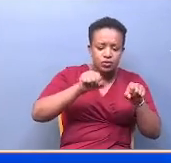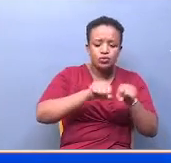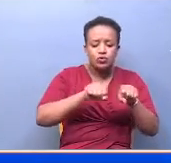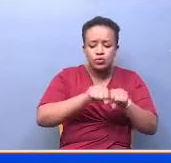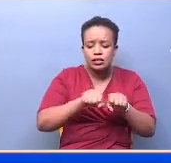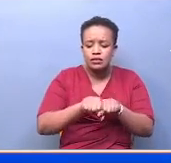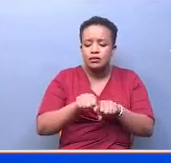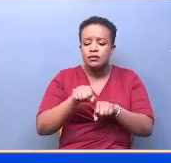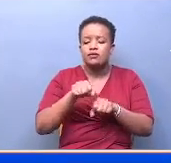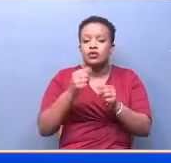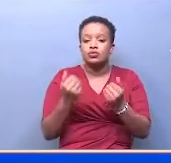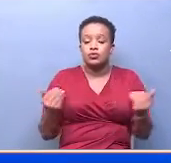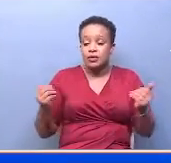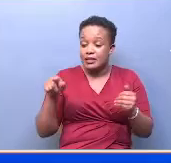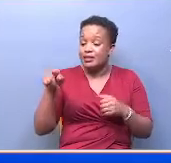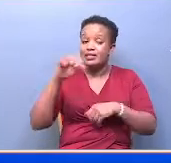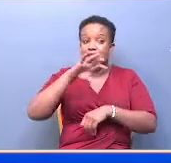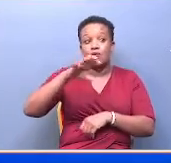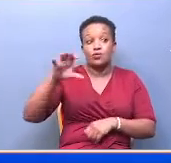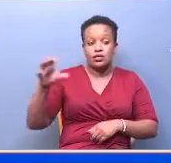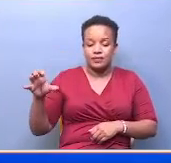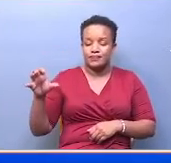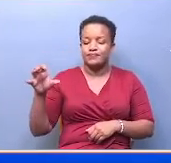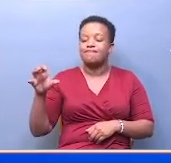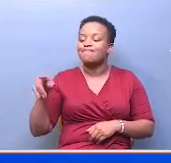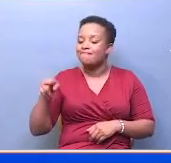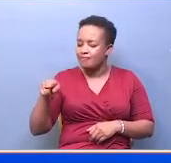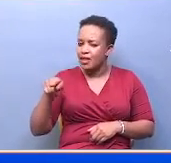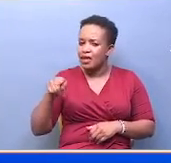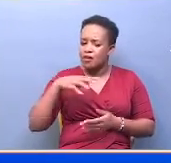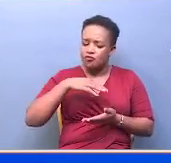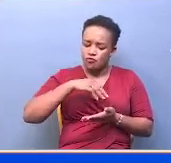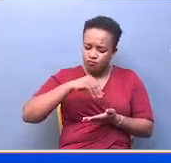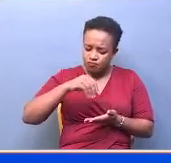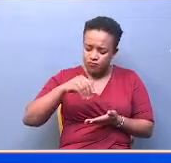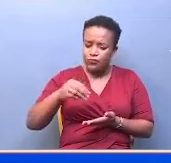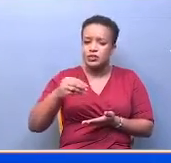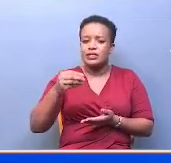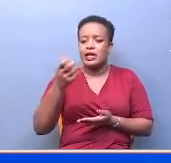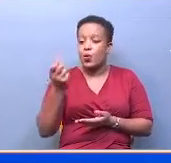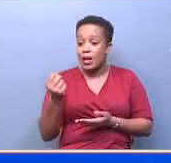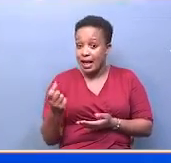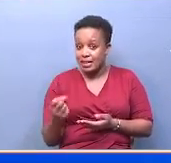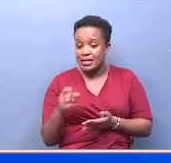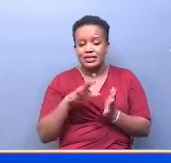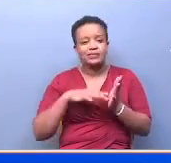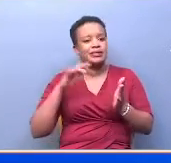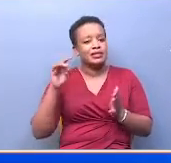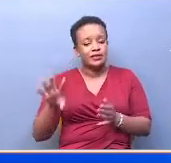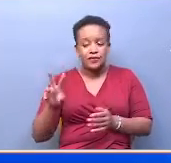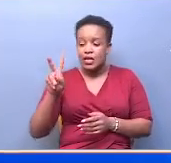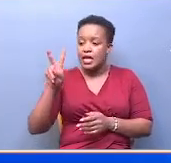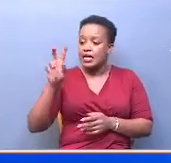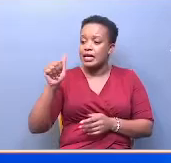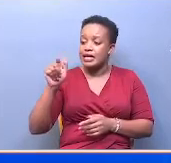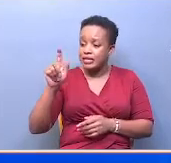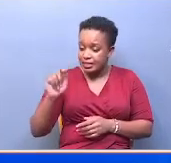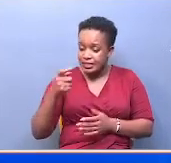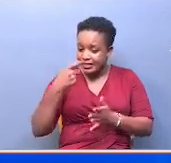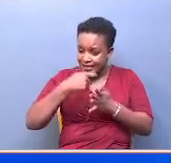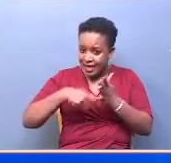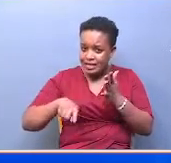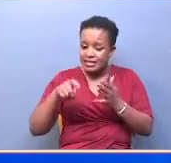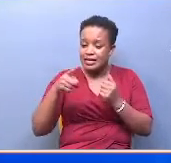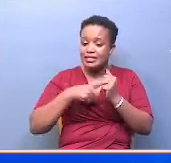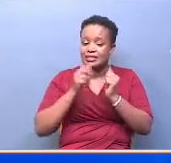that county. Ile bei ya unga ambayo inaenda juu, ile VAT ya 16% ambayo inatusumbua,